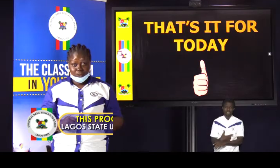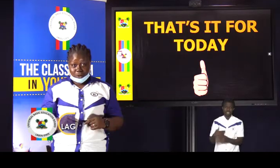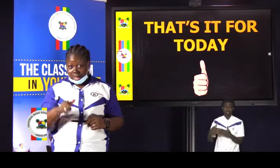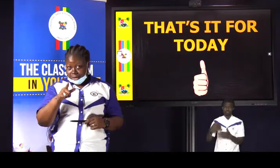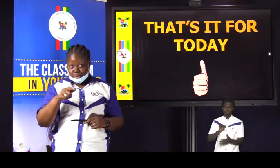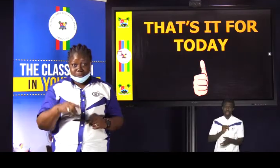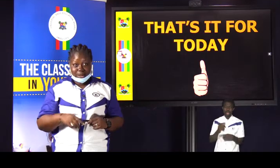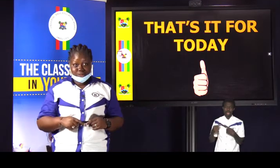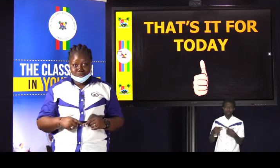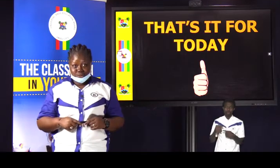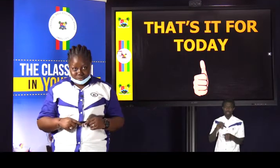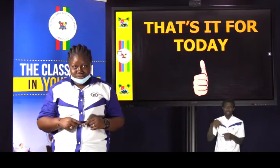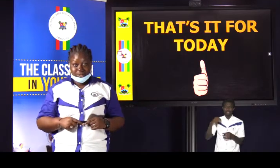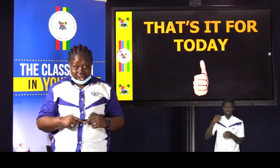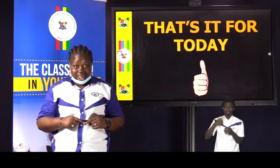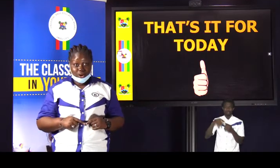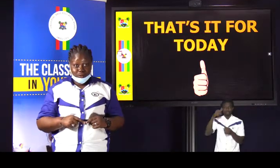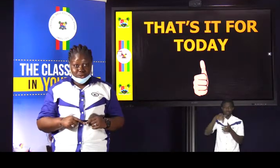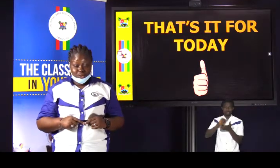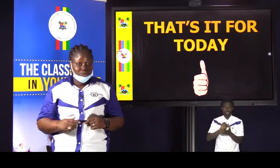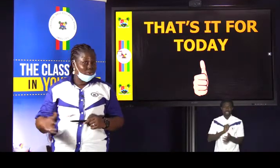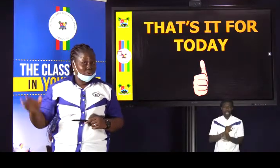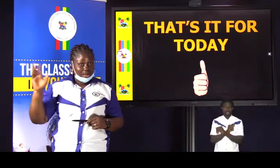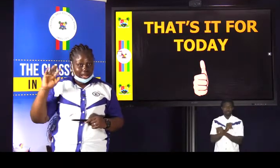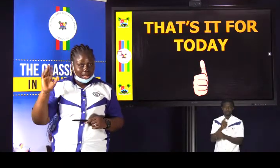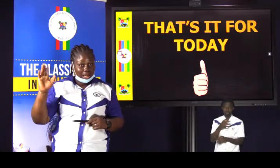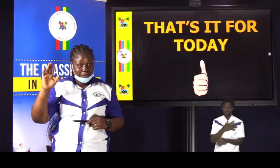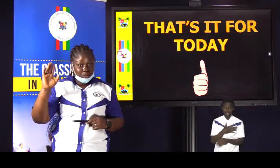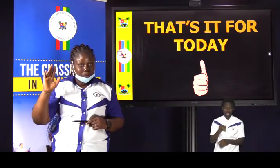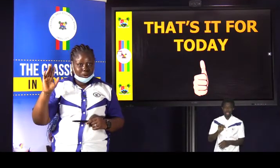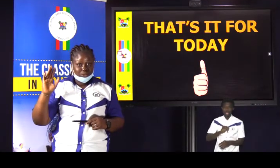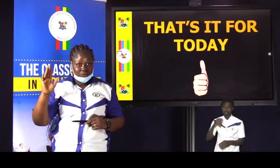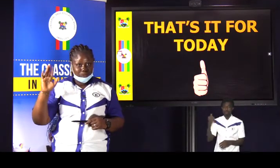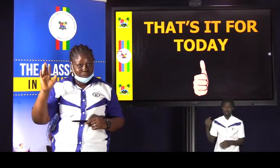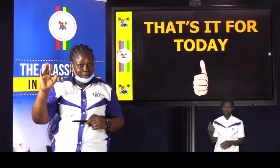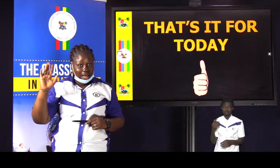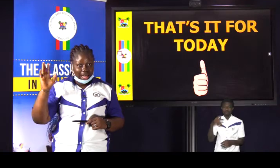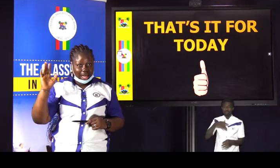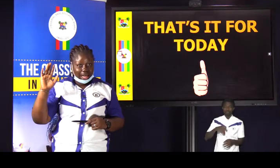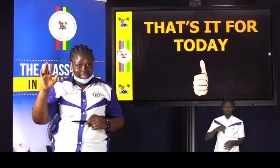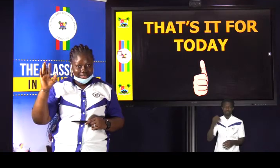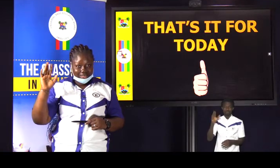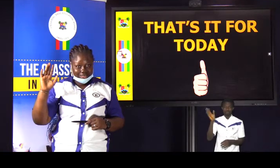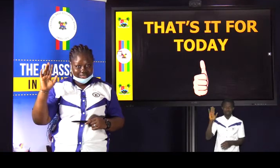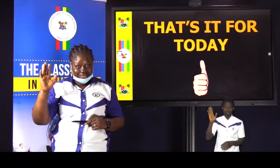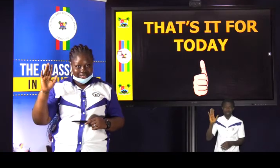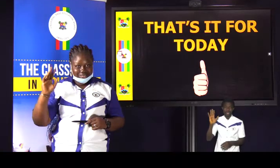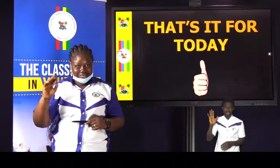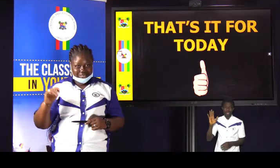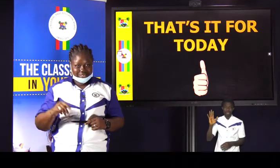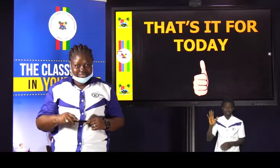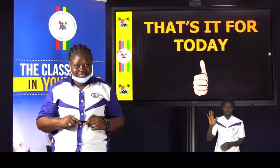Before I go, I need to remind you that I love you and I'm always proud of you. Bye.